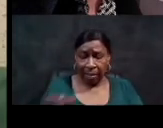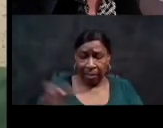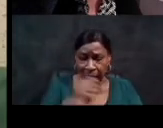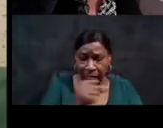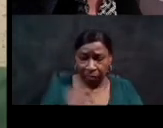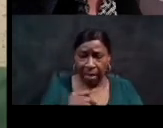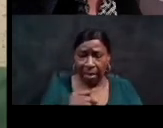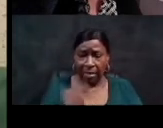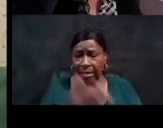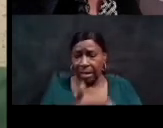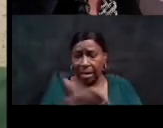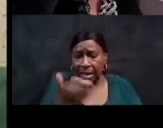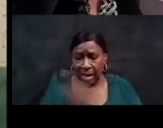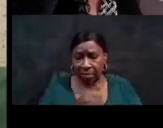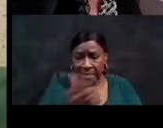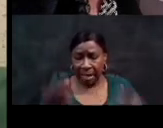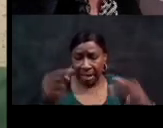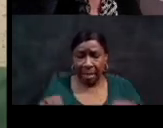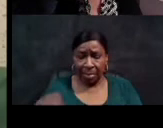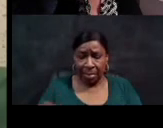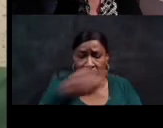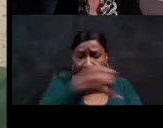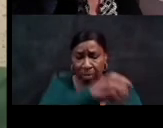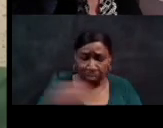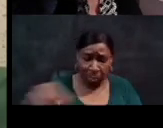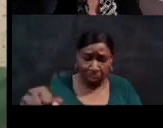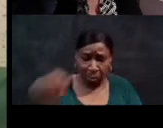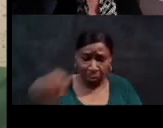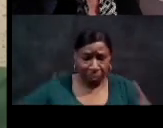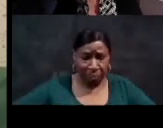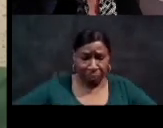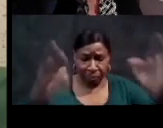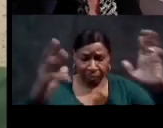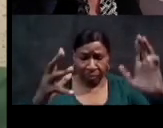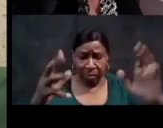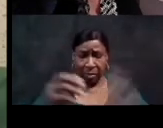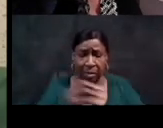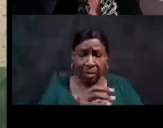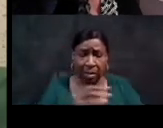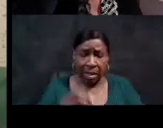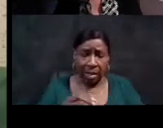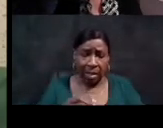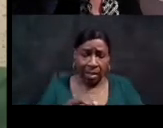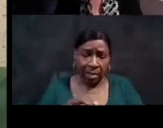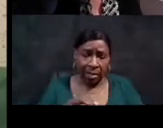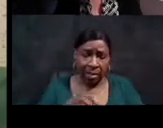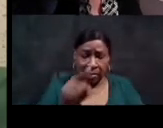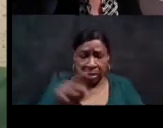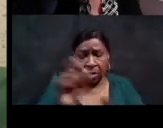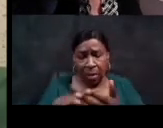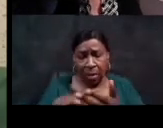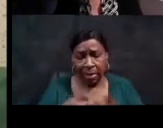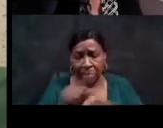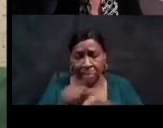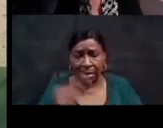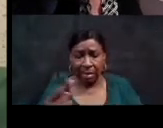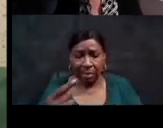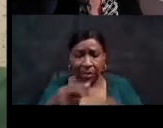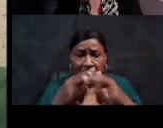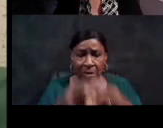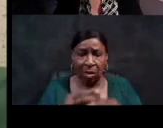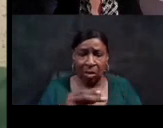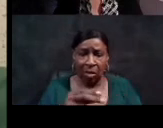and another scholar, Omid Tofiq Yanari, Omid and Behrouz are writing about something called Manus prison